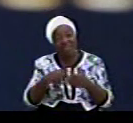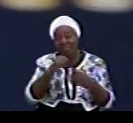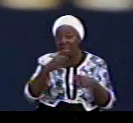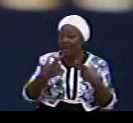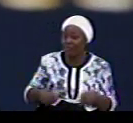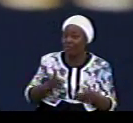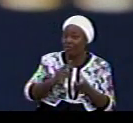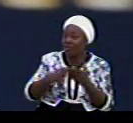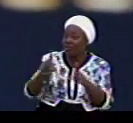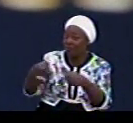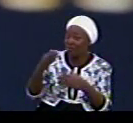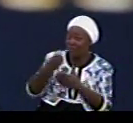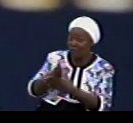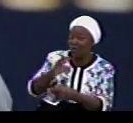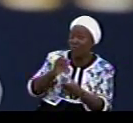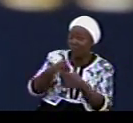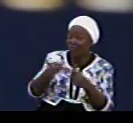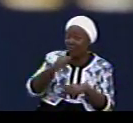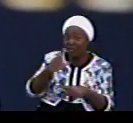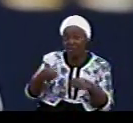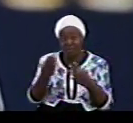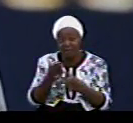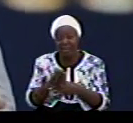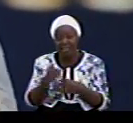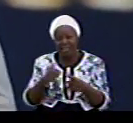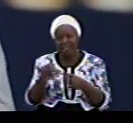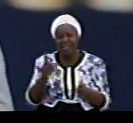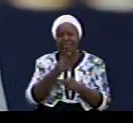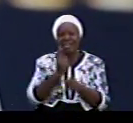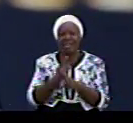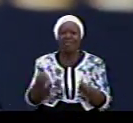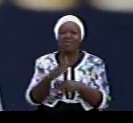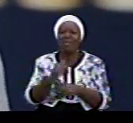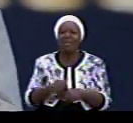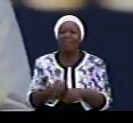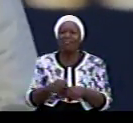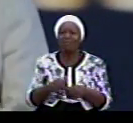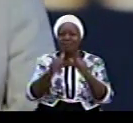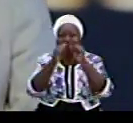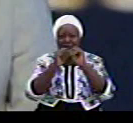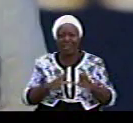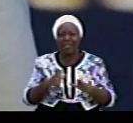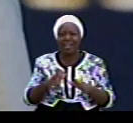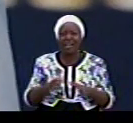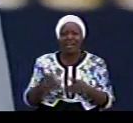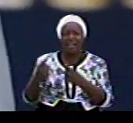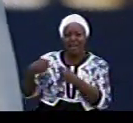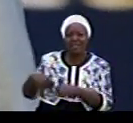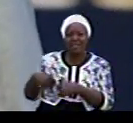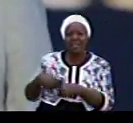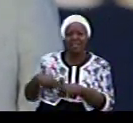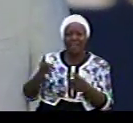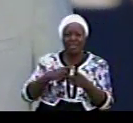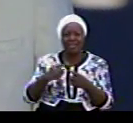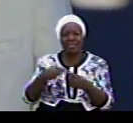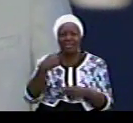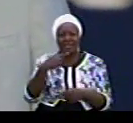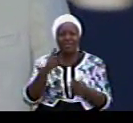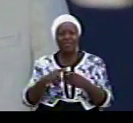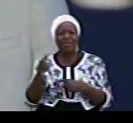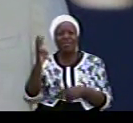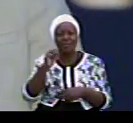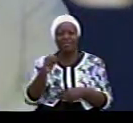it's likely you're faint-hearted. But we're told in Isaiah chapter 7, verse 4, and say to him, take